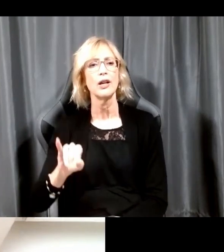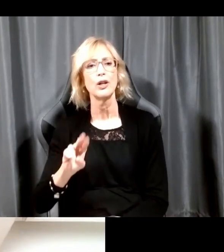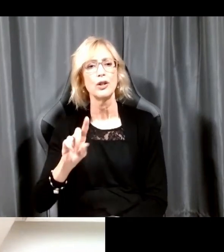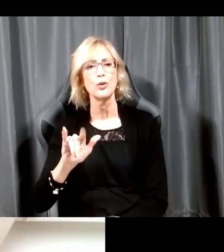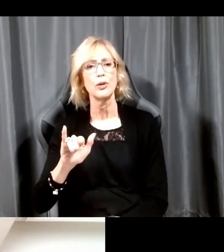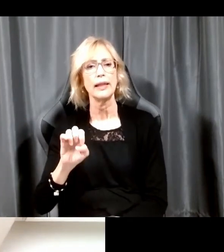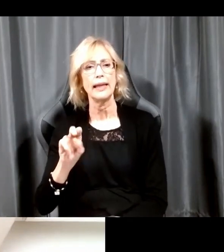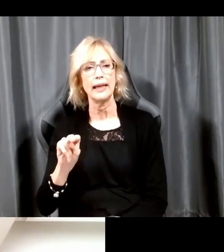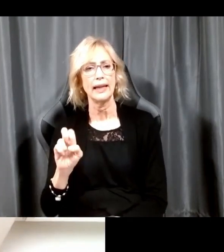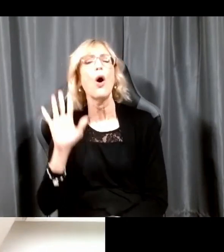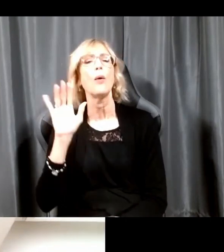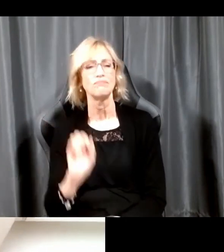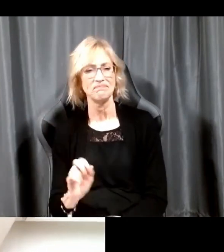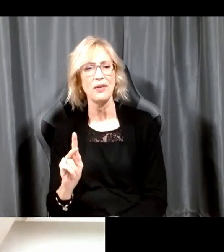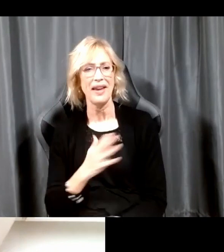Okay, sorry.